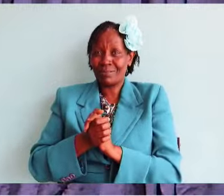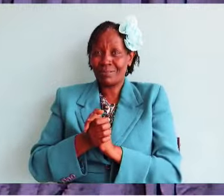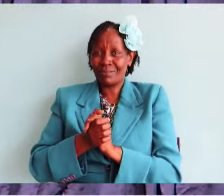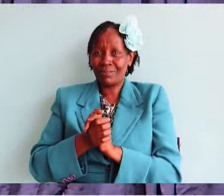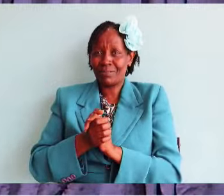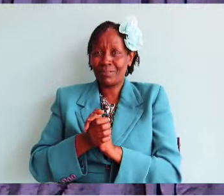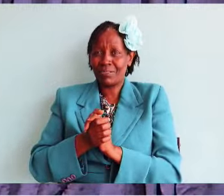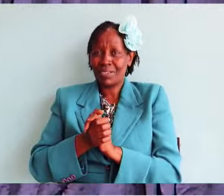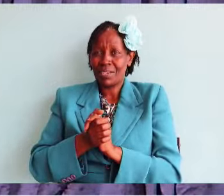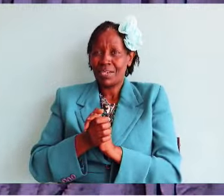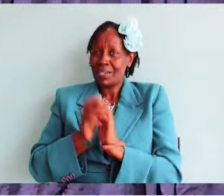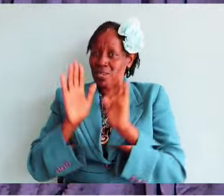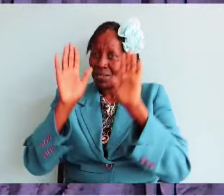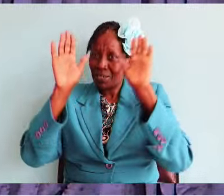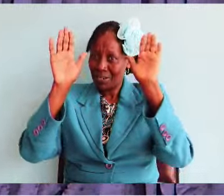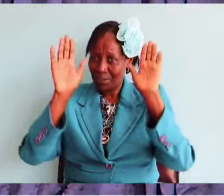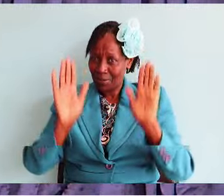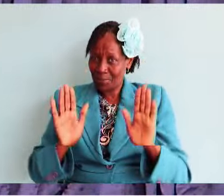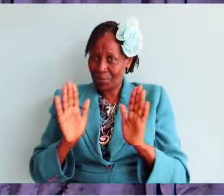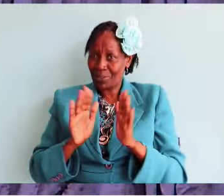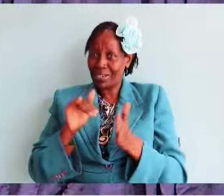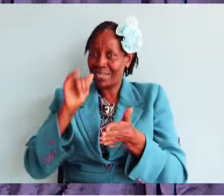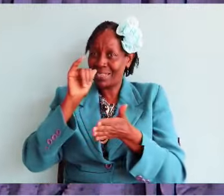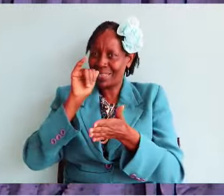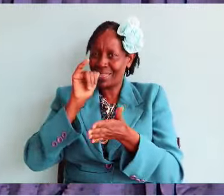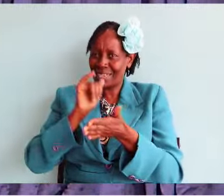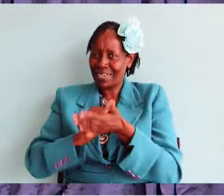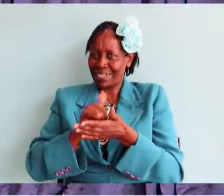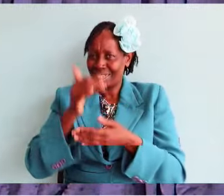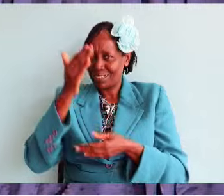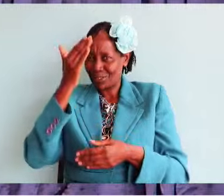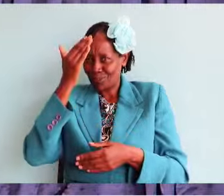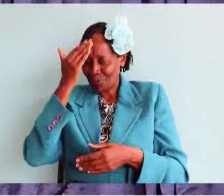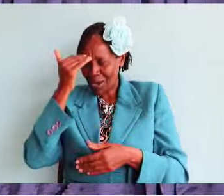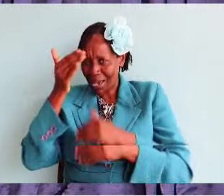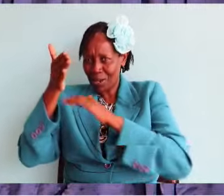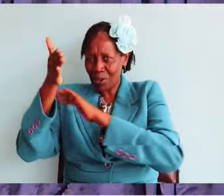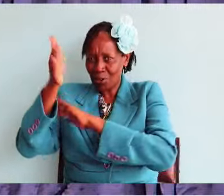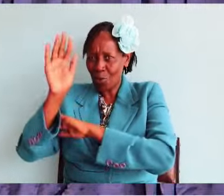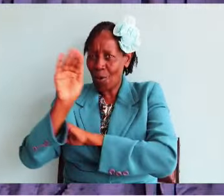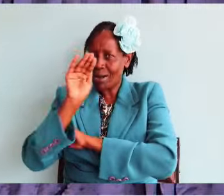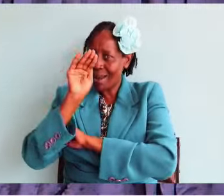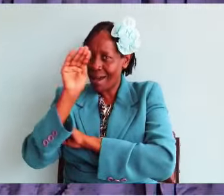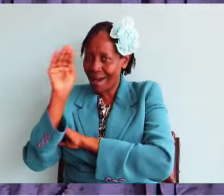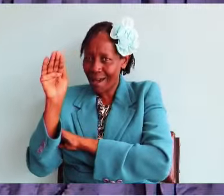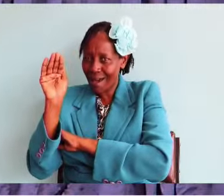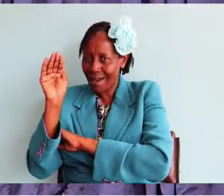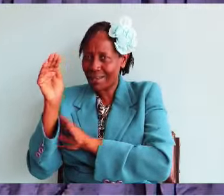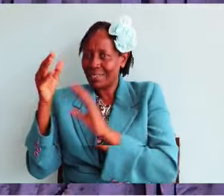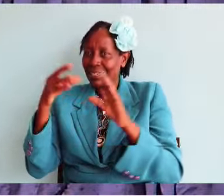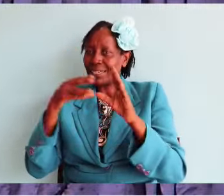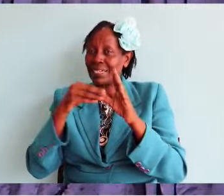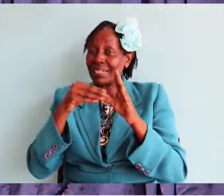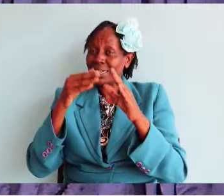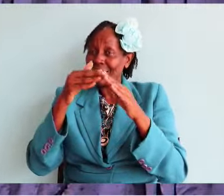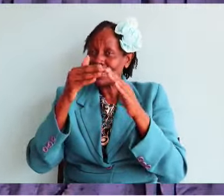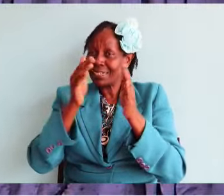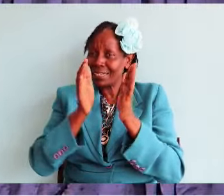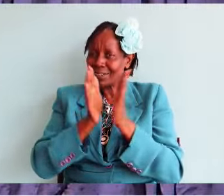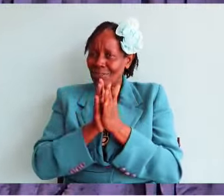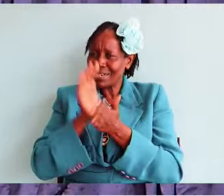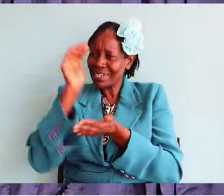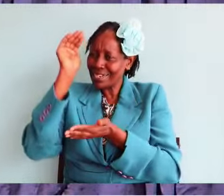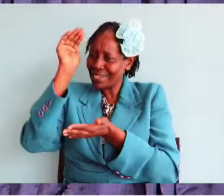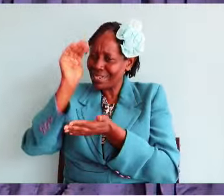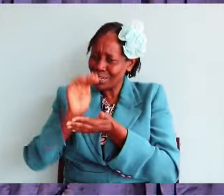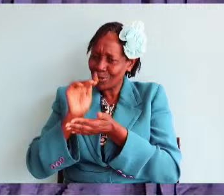the reason why God is asking Gideon to reduce this army is just because if